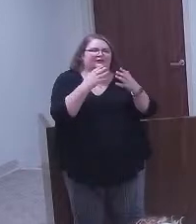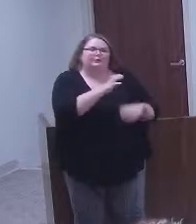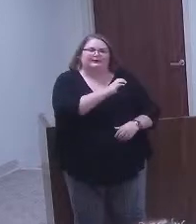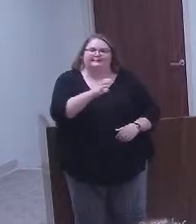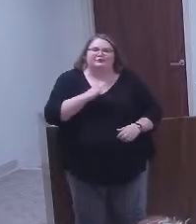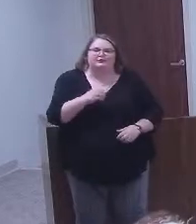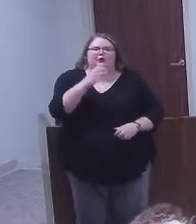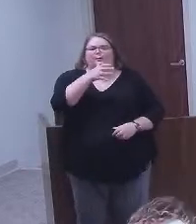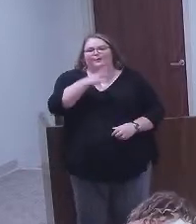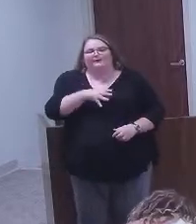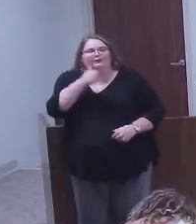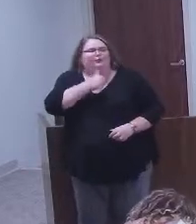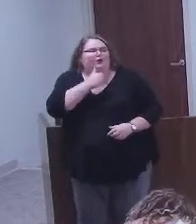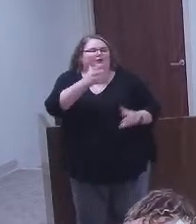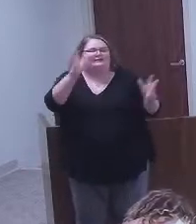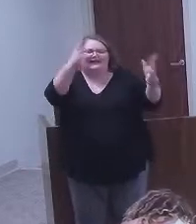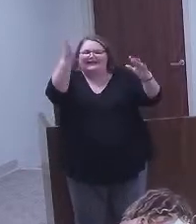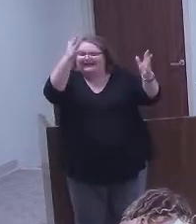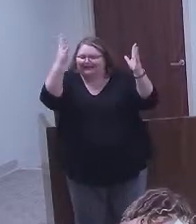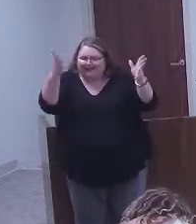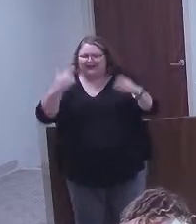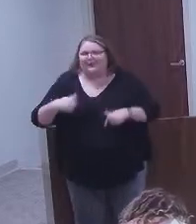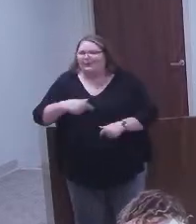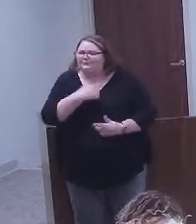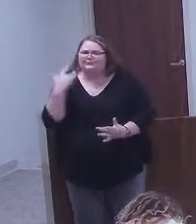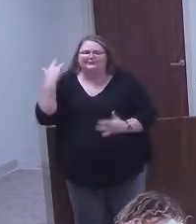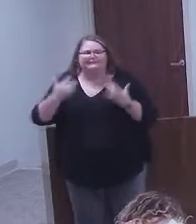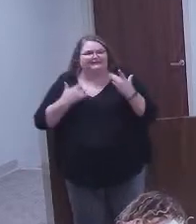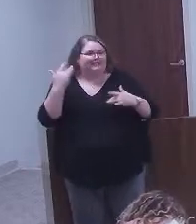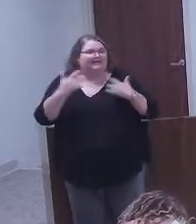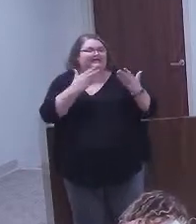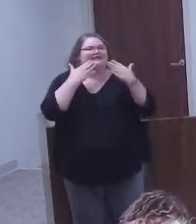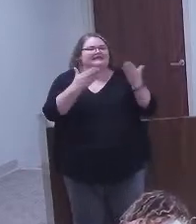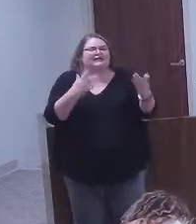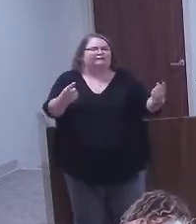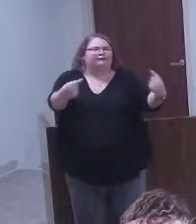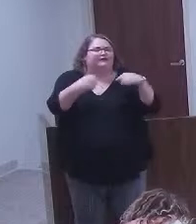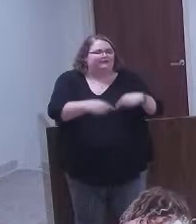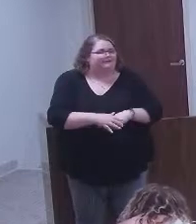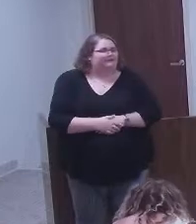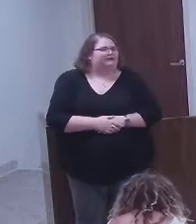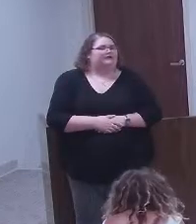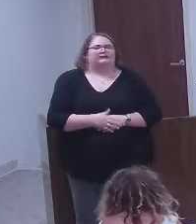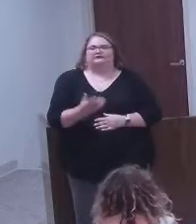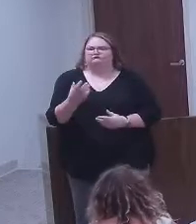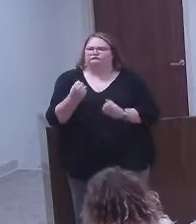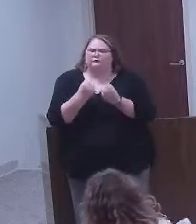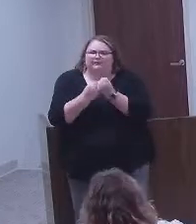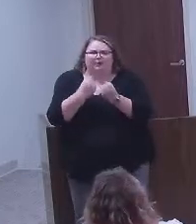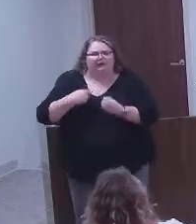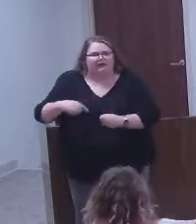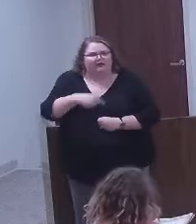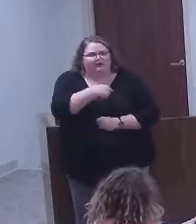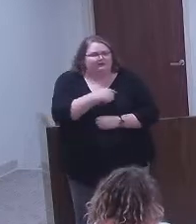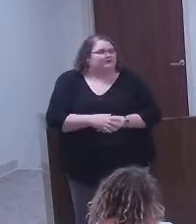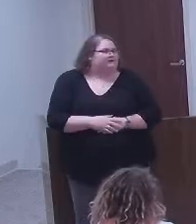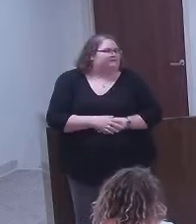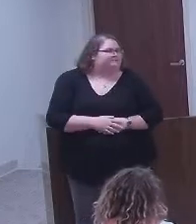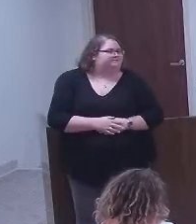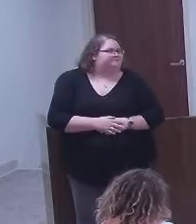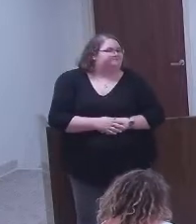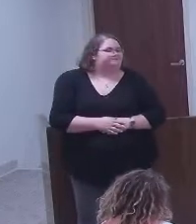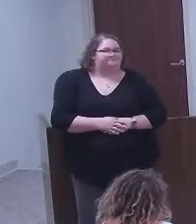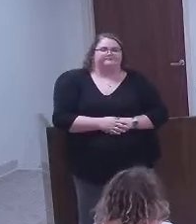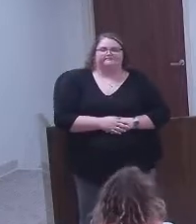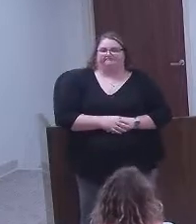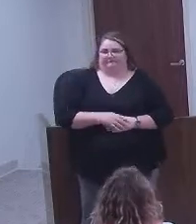hands. Woo! Very excited. Thank you all for being here and being supportive of the commission. So we have,